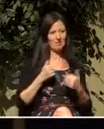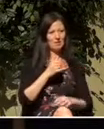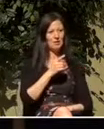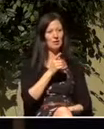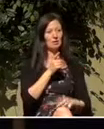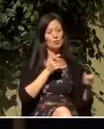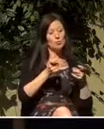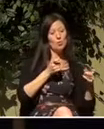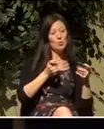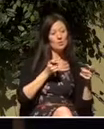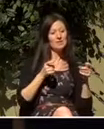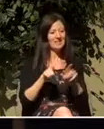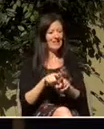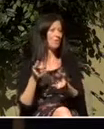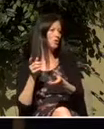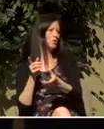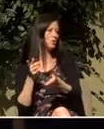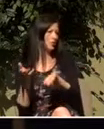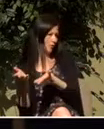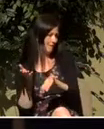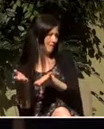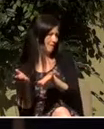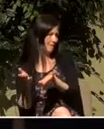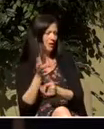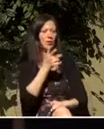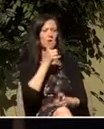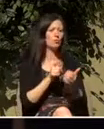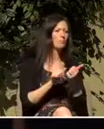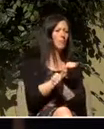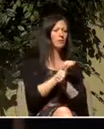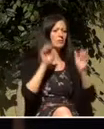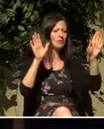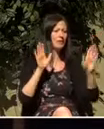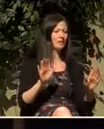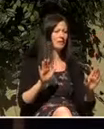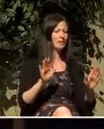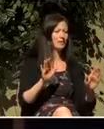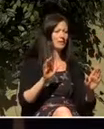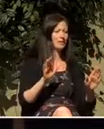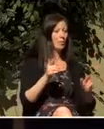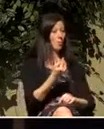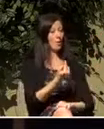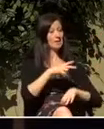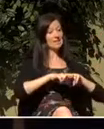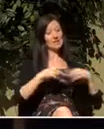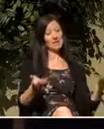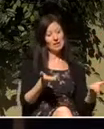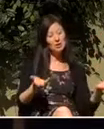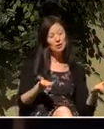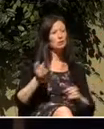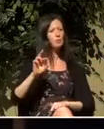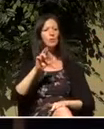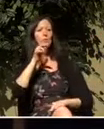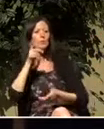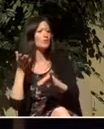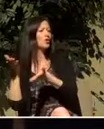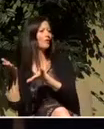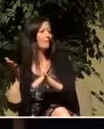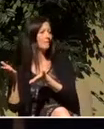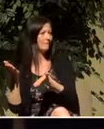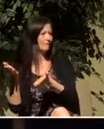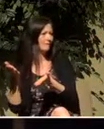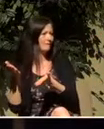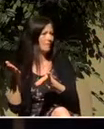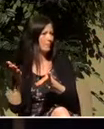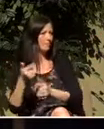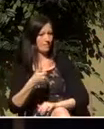serves. For who is greater, the one who is at the table or the one who serves? Is it not the one who is at the table? But I